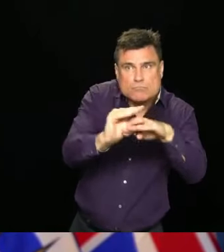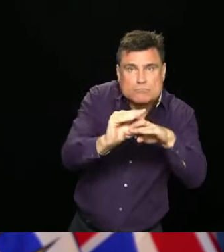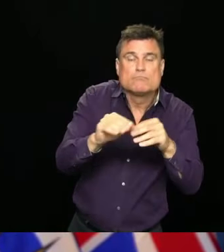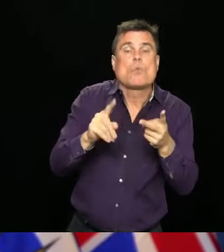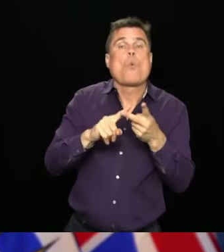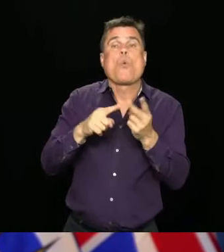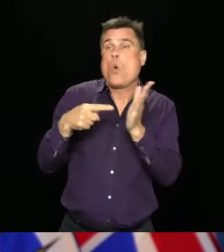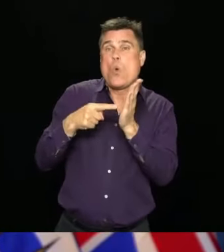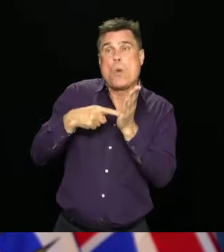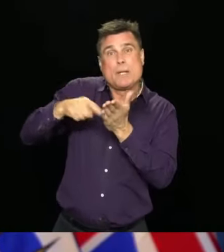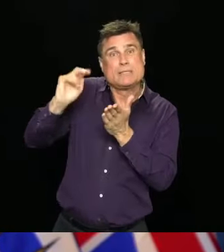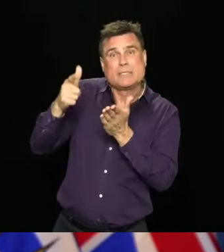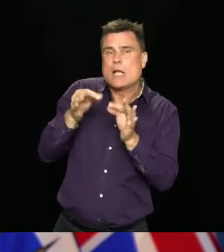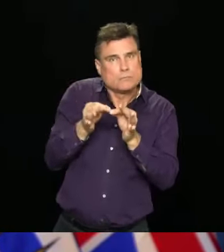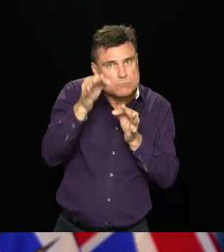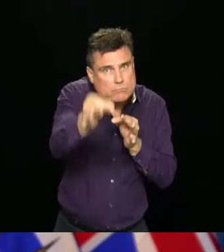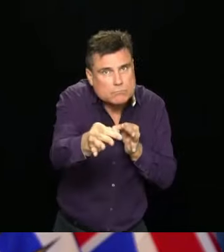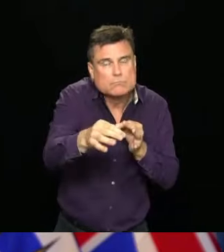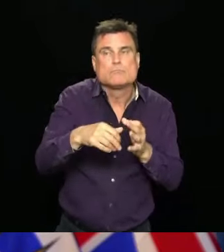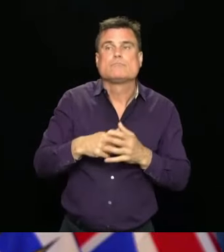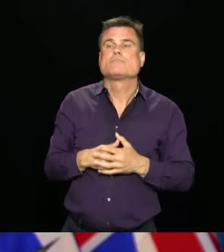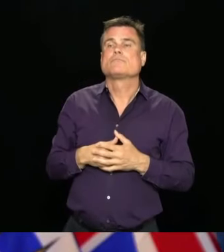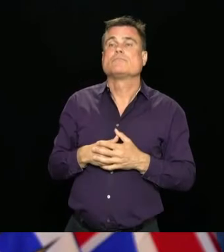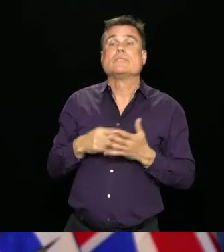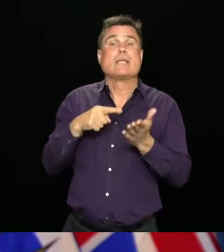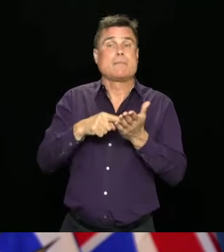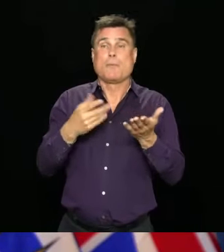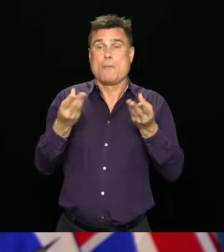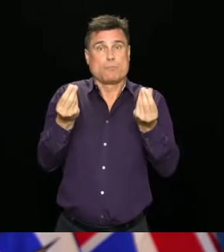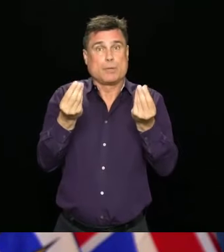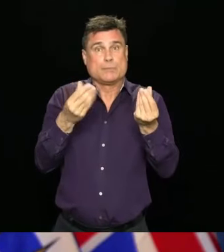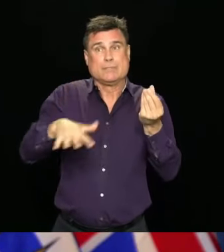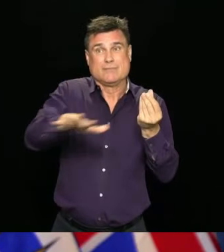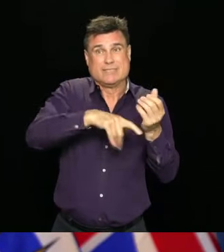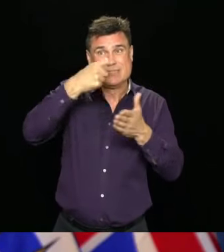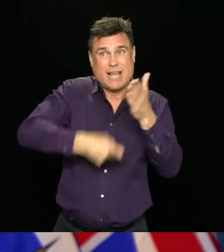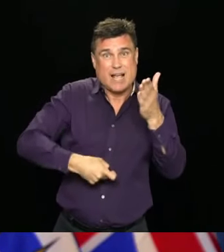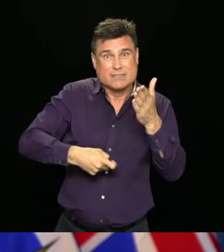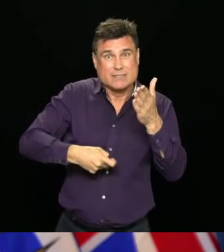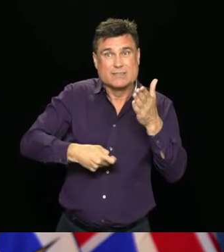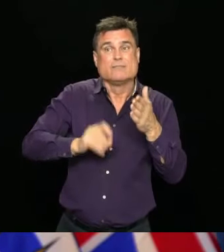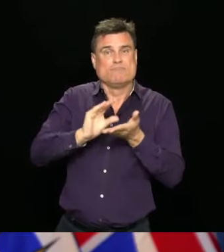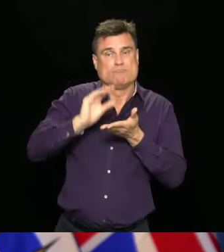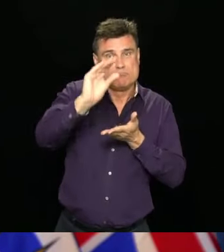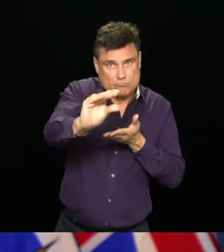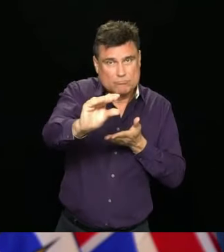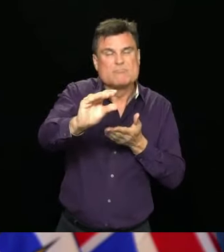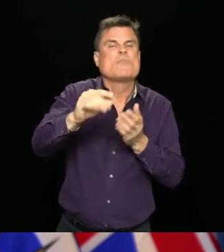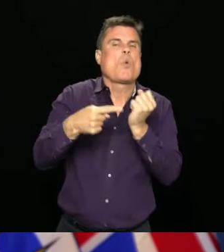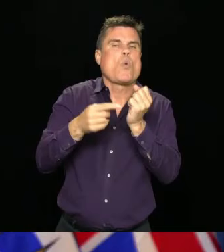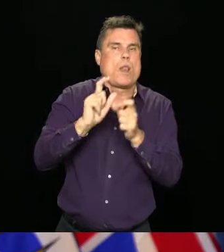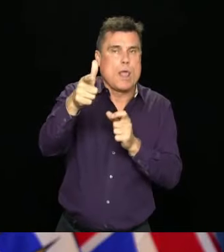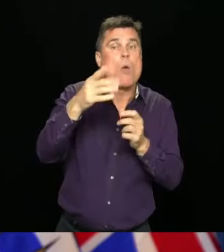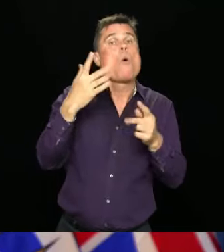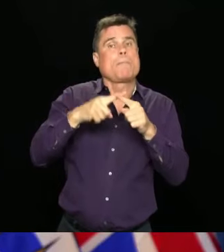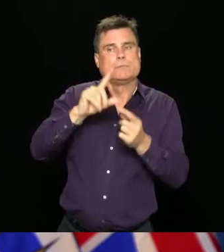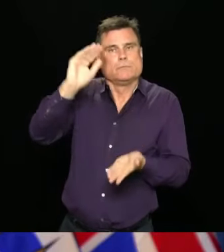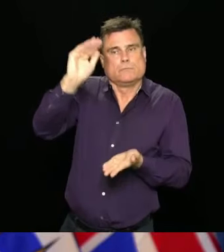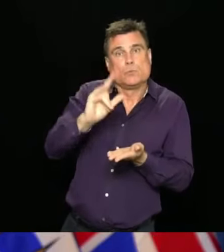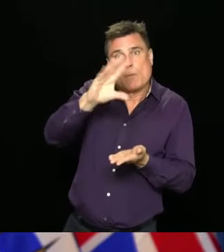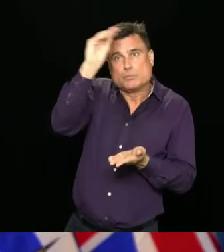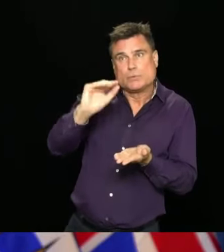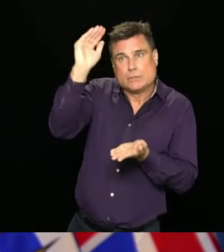includes an average 25% reduction in property taxes, deferred tax payments for the employer's health tax,